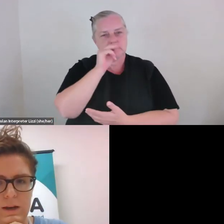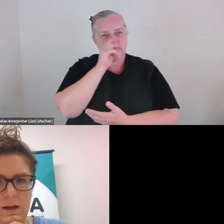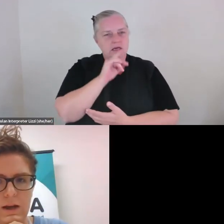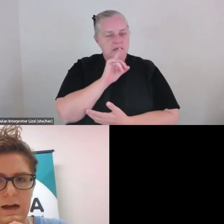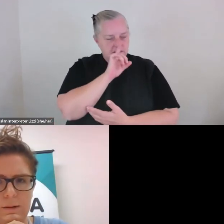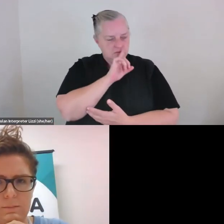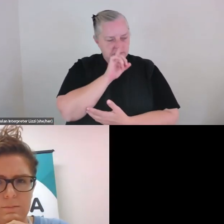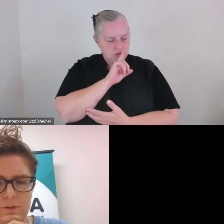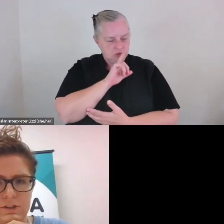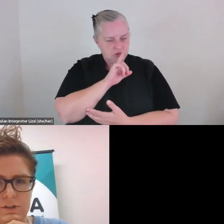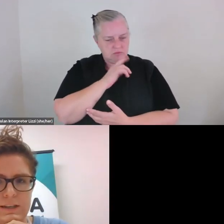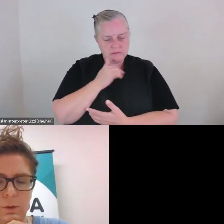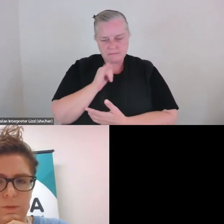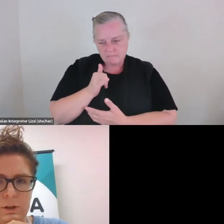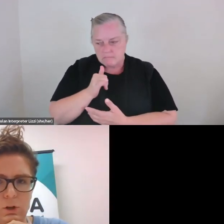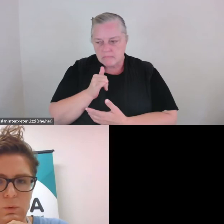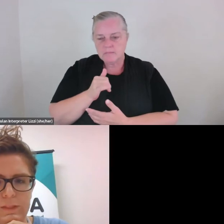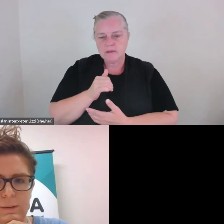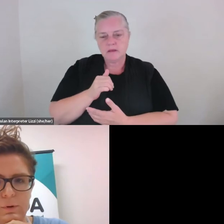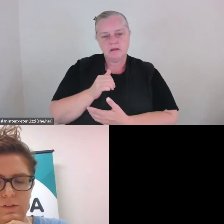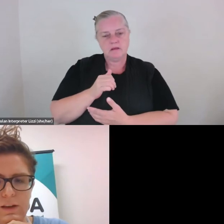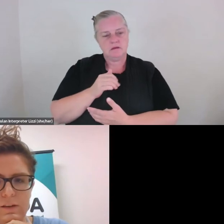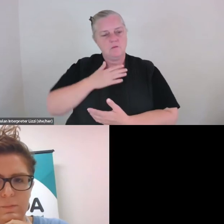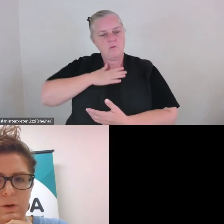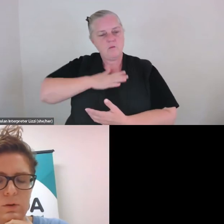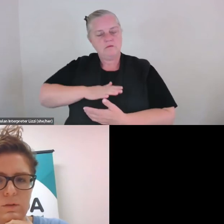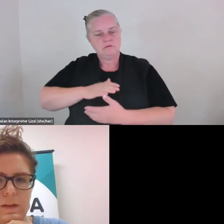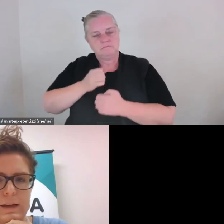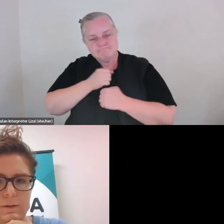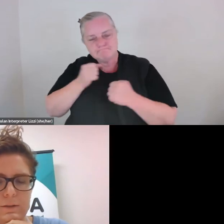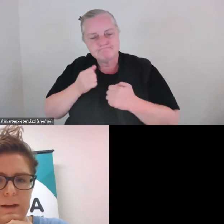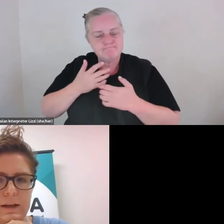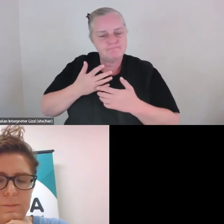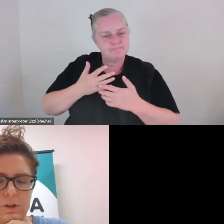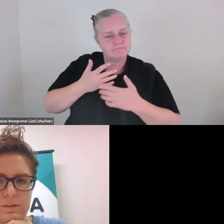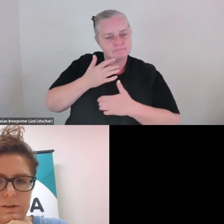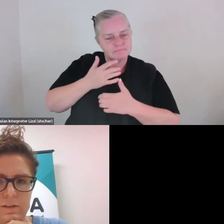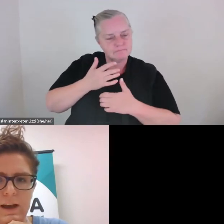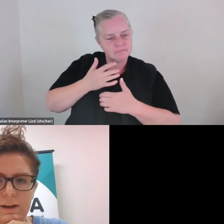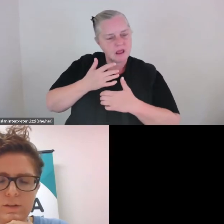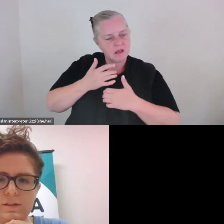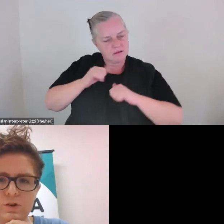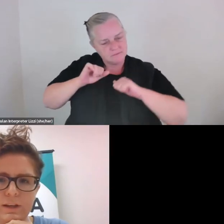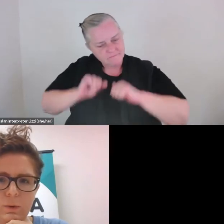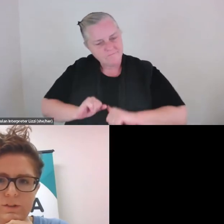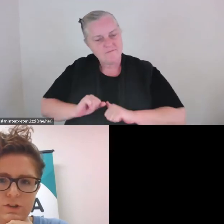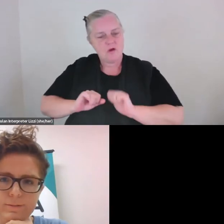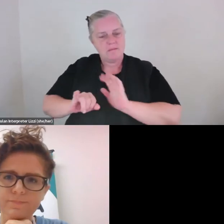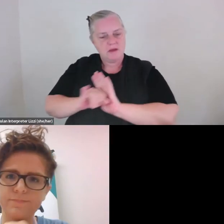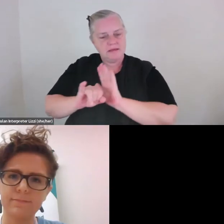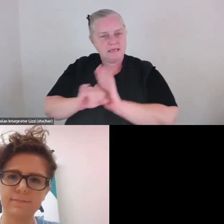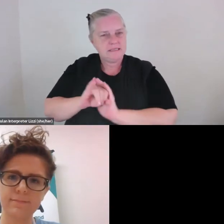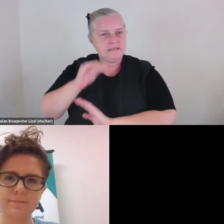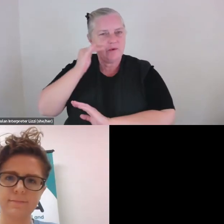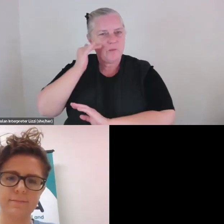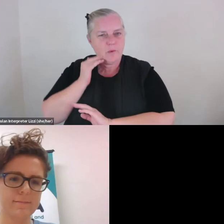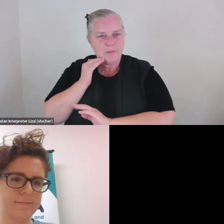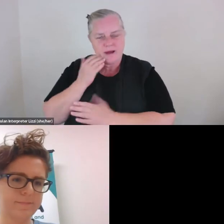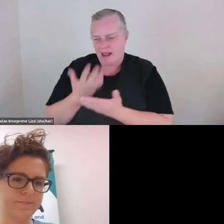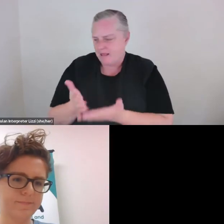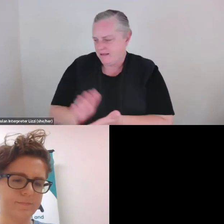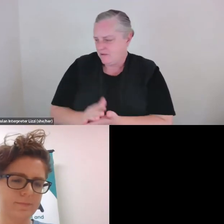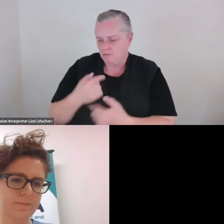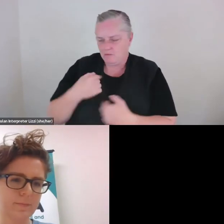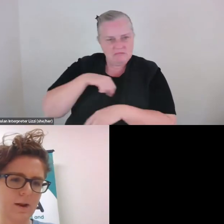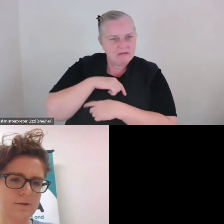a woman, to help them along with that process because of that gap you identified? I know that's a tricky question. Yeah, I think it's